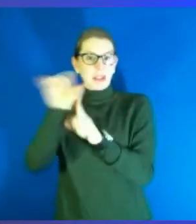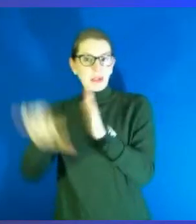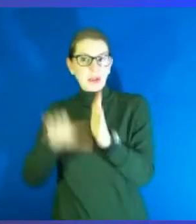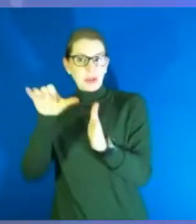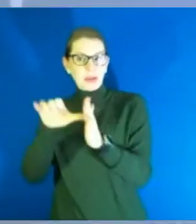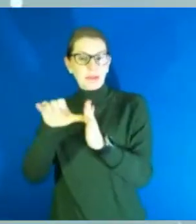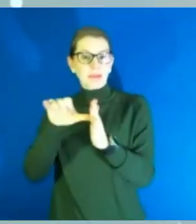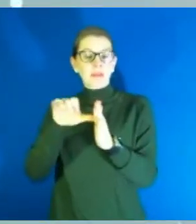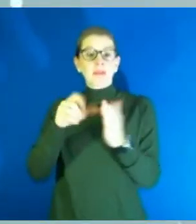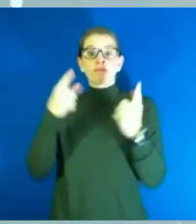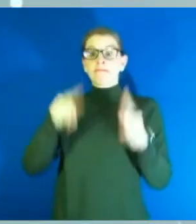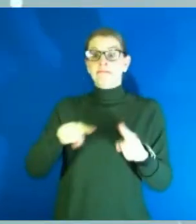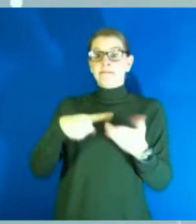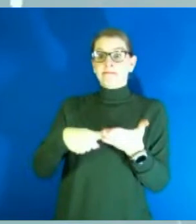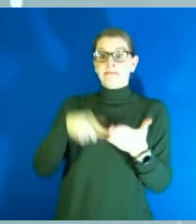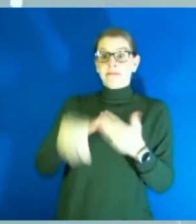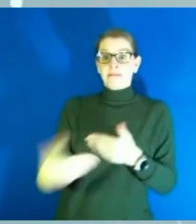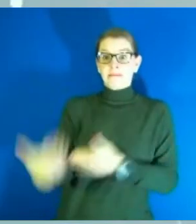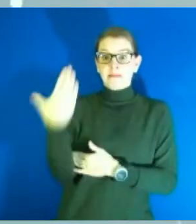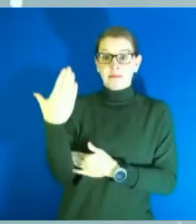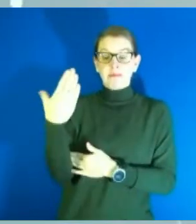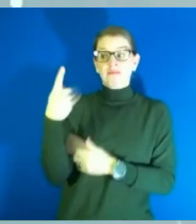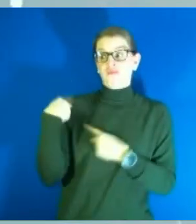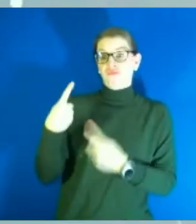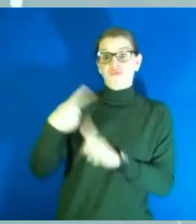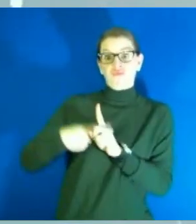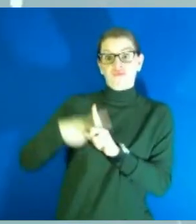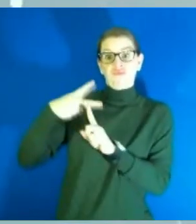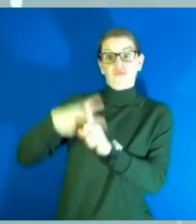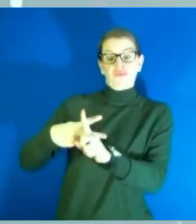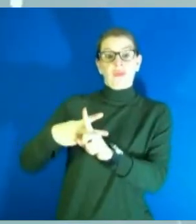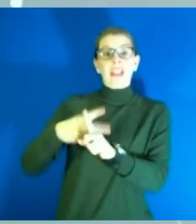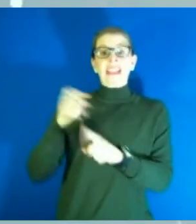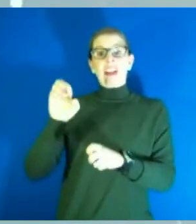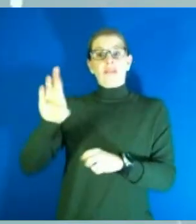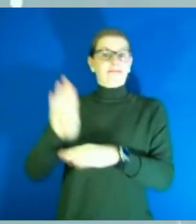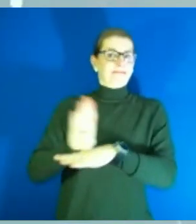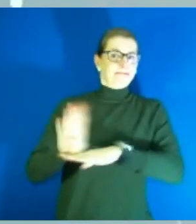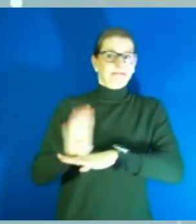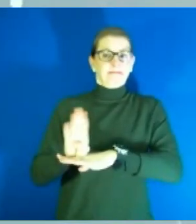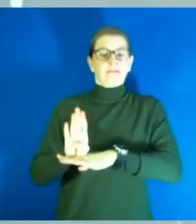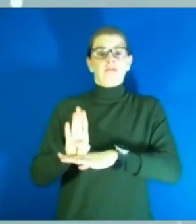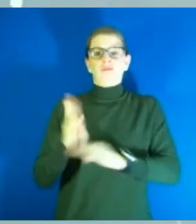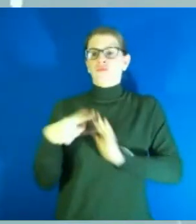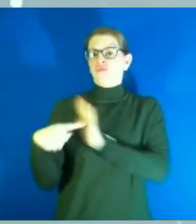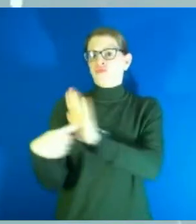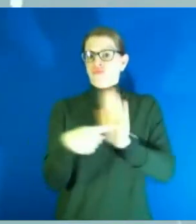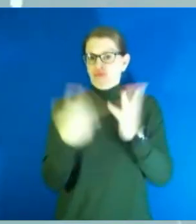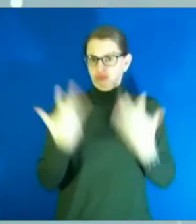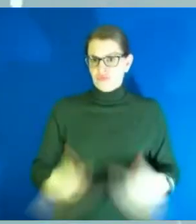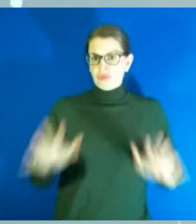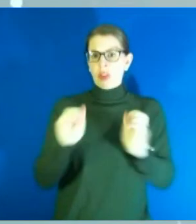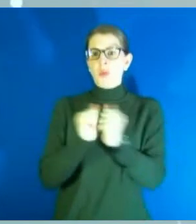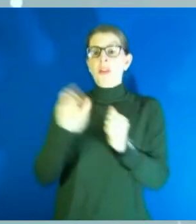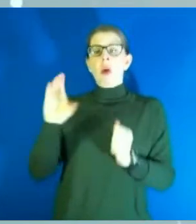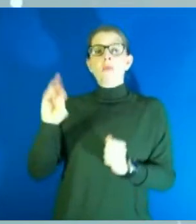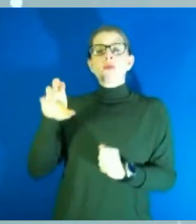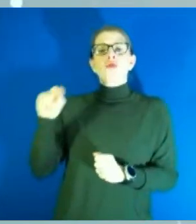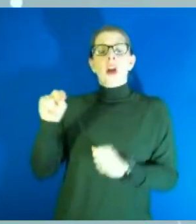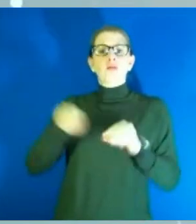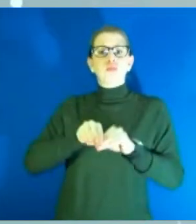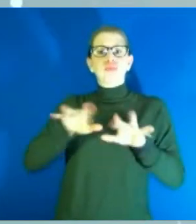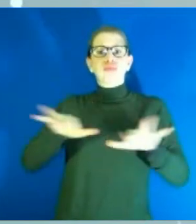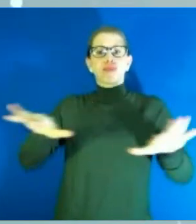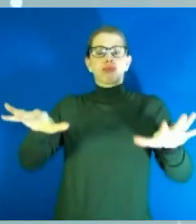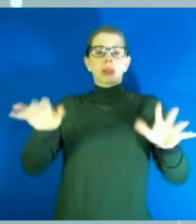this morning, we have showed you for the past month or so how busy our ER has been with this Omicron surge, and it remains that way to this